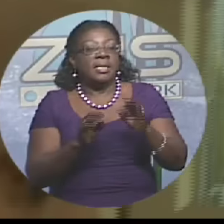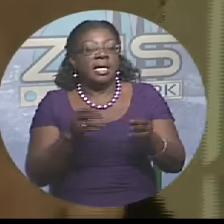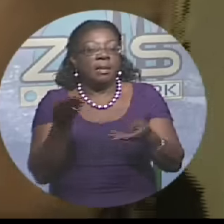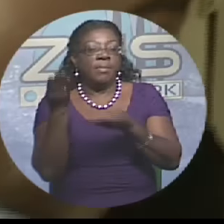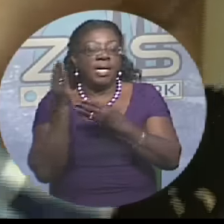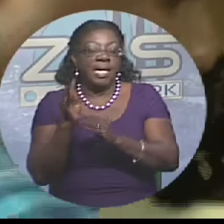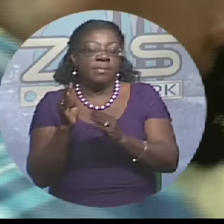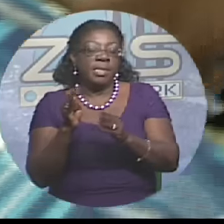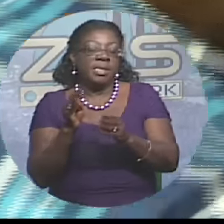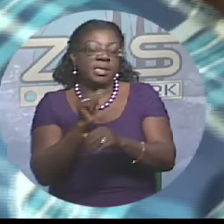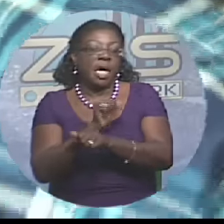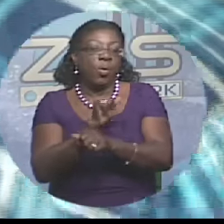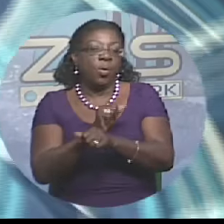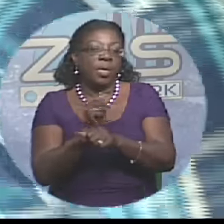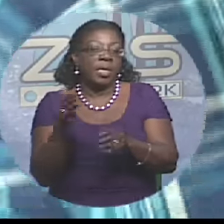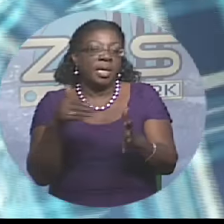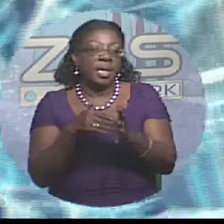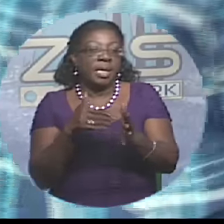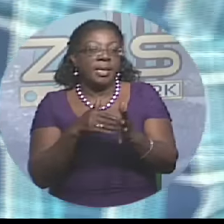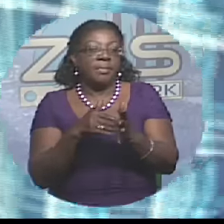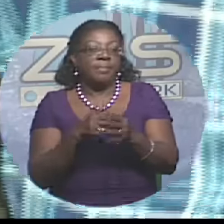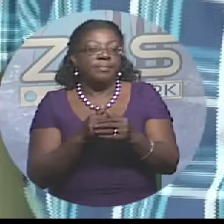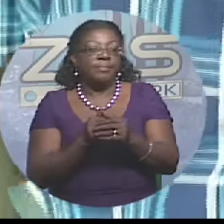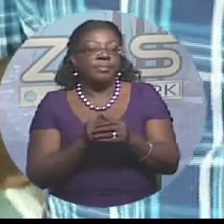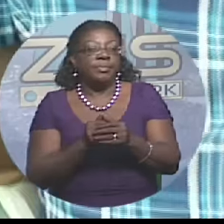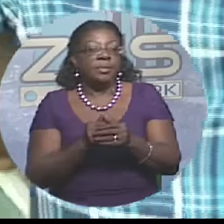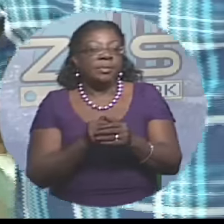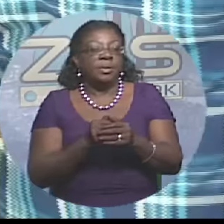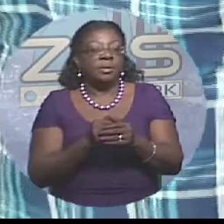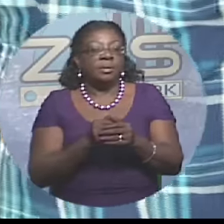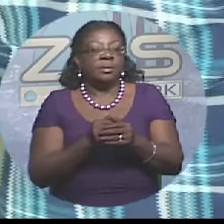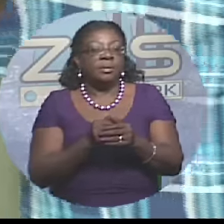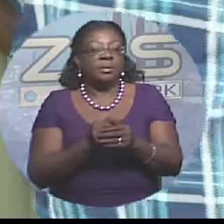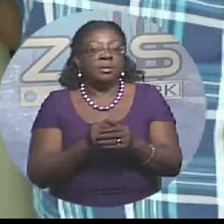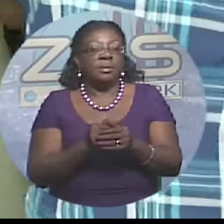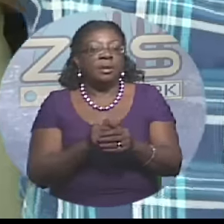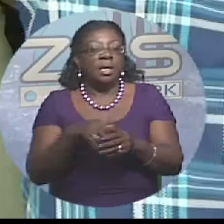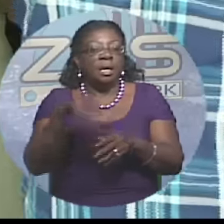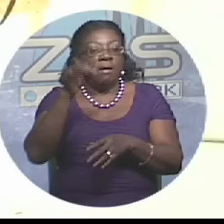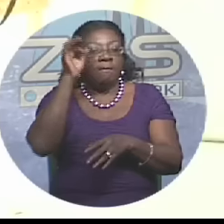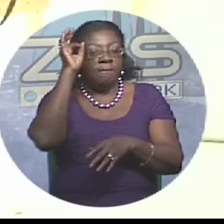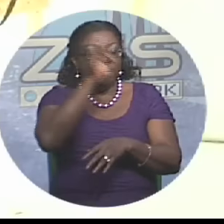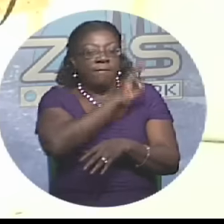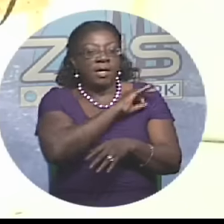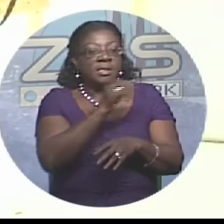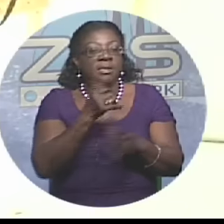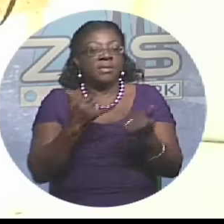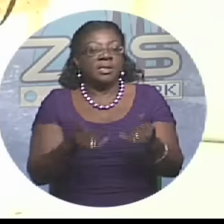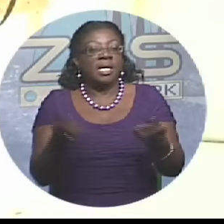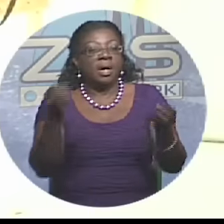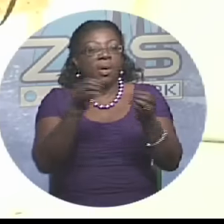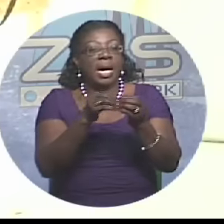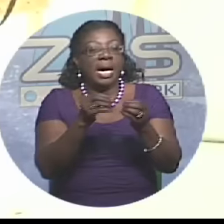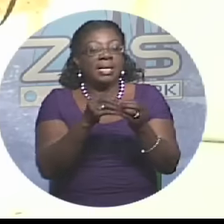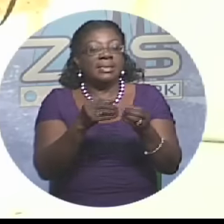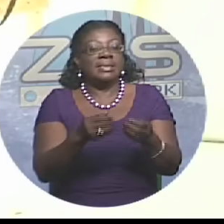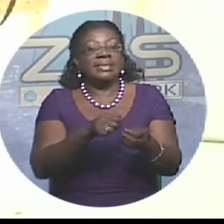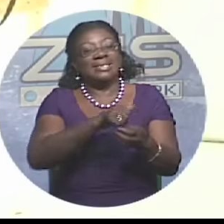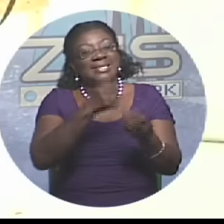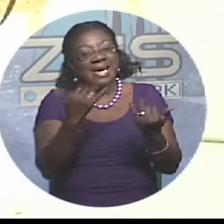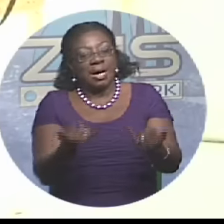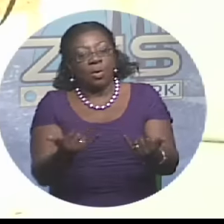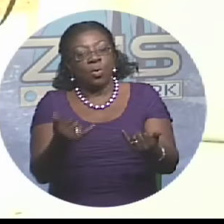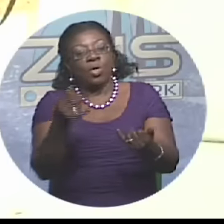addition to the 47,000 job seekers already in the database, Farquharson must now add those recently released workers to the